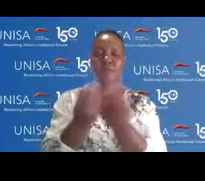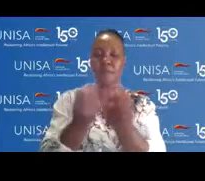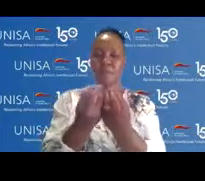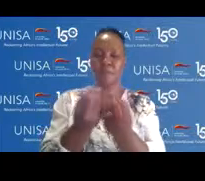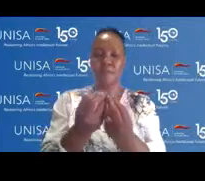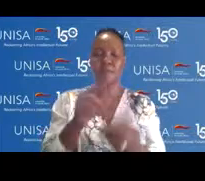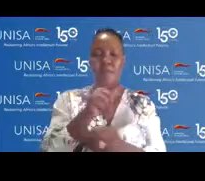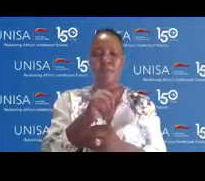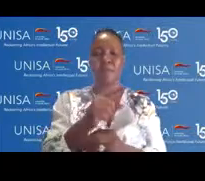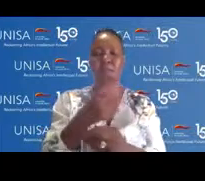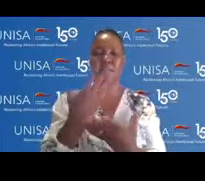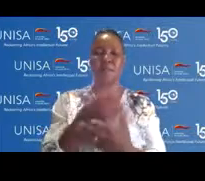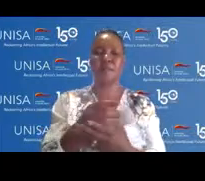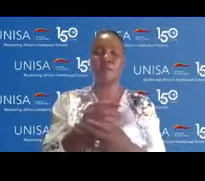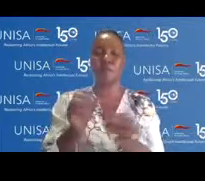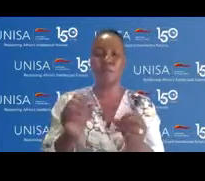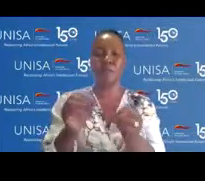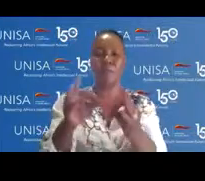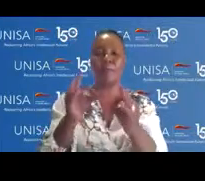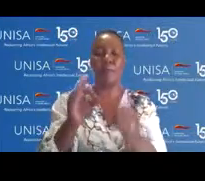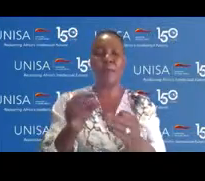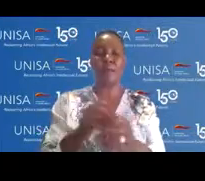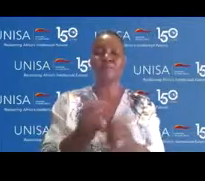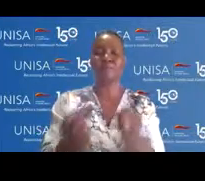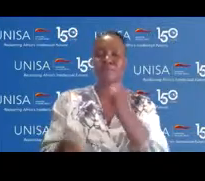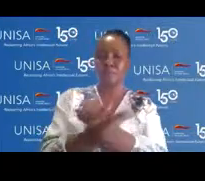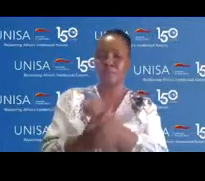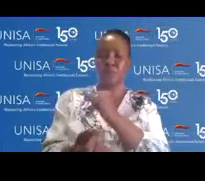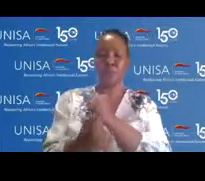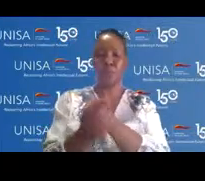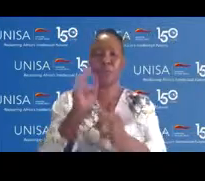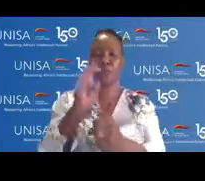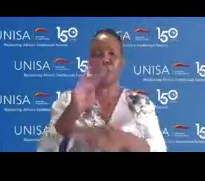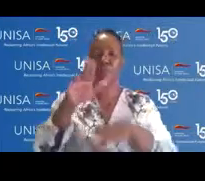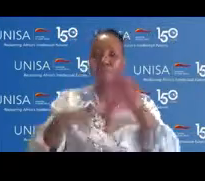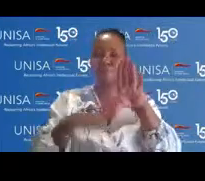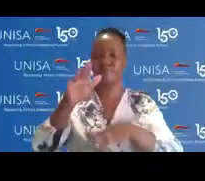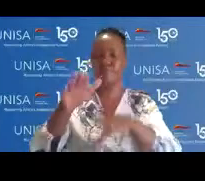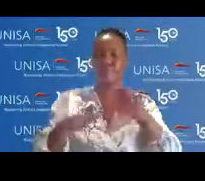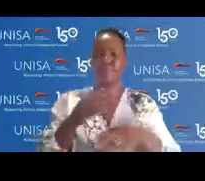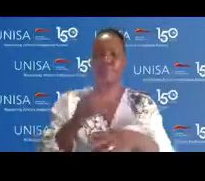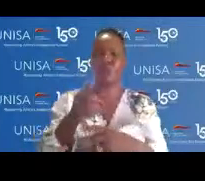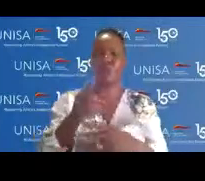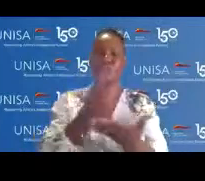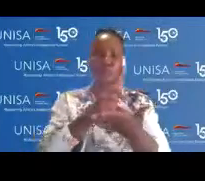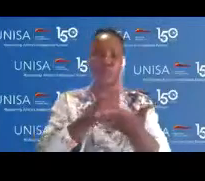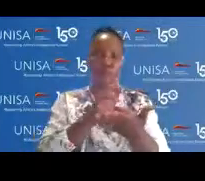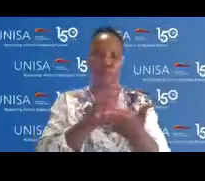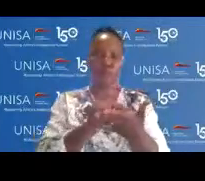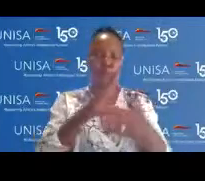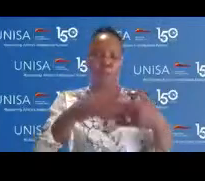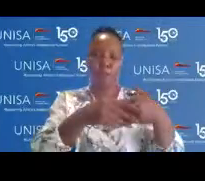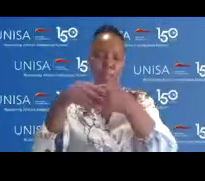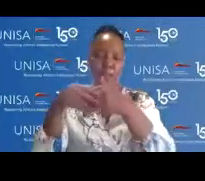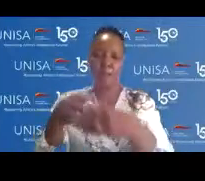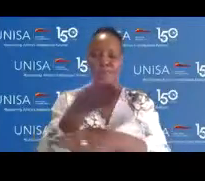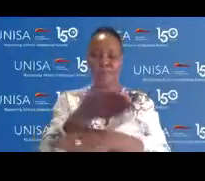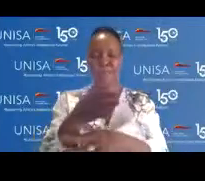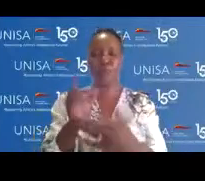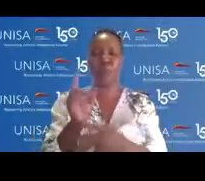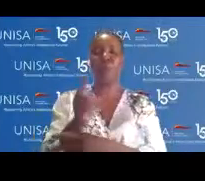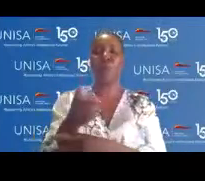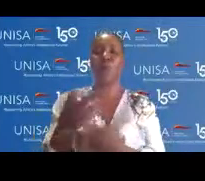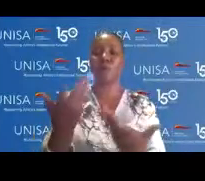formal webinars where we go step by step through everything. But there's also downloadable guides. And then also, again, some of the